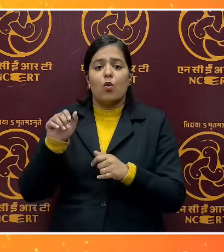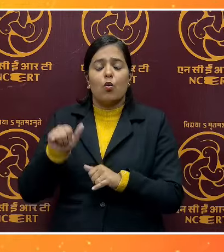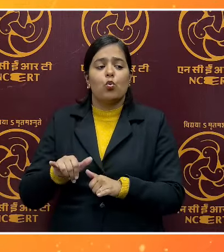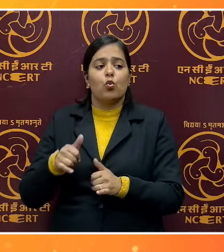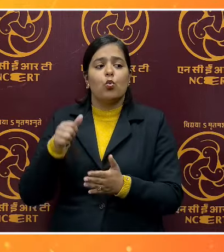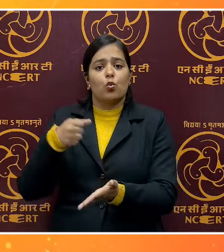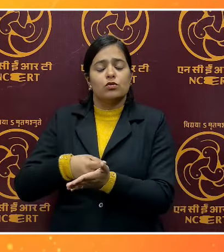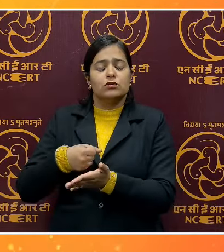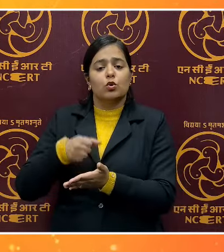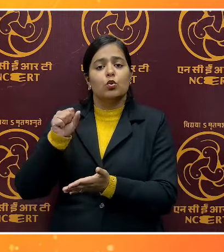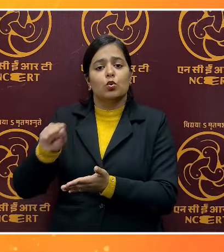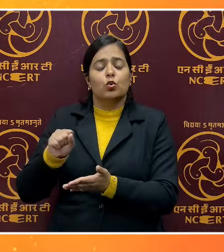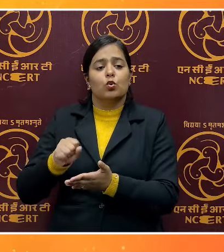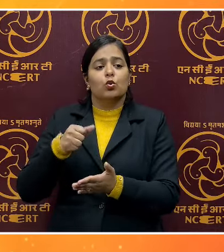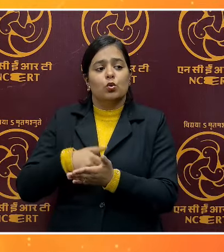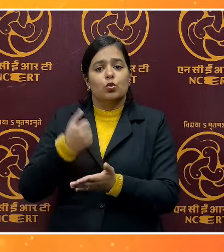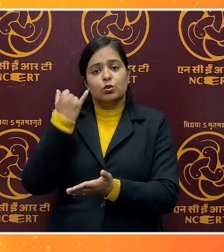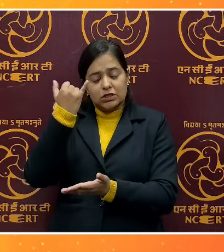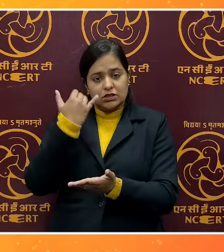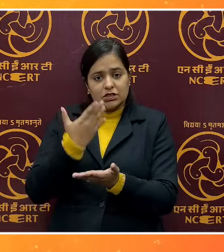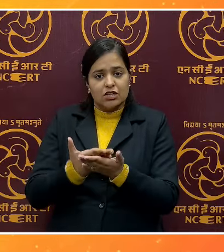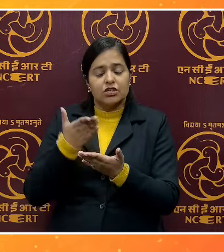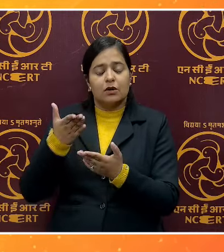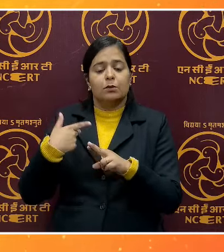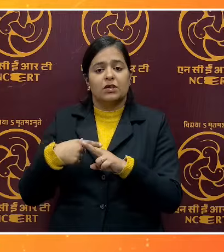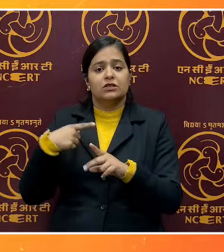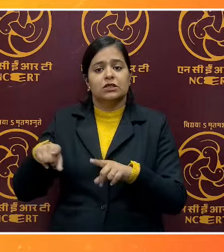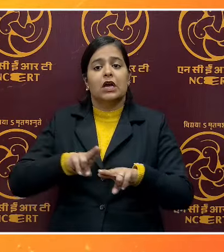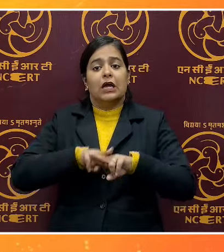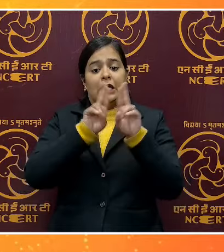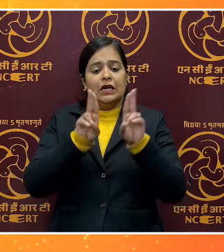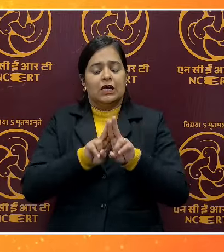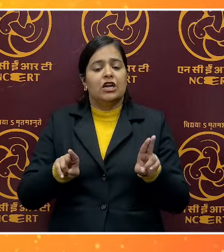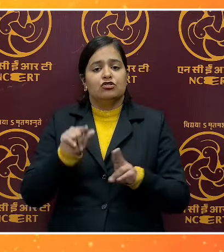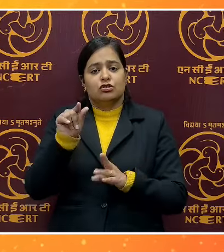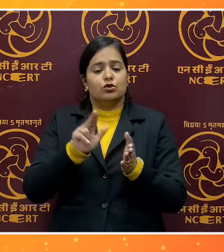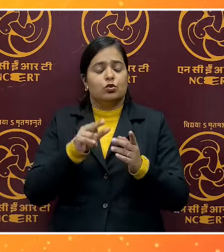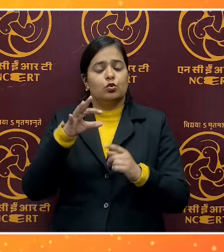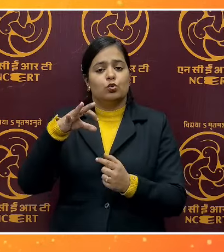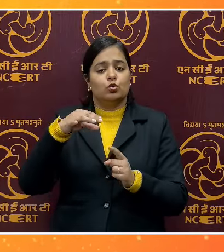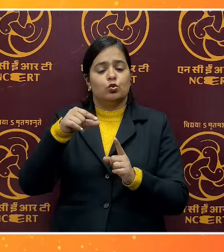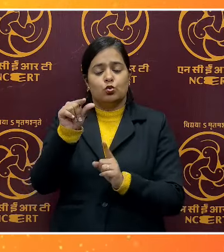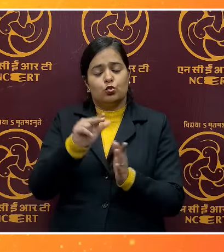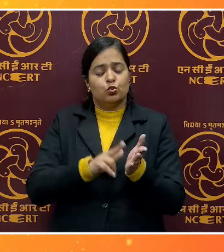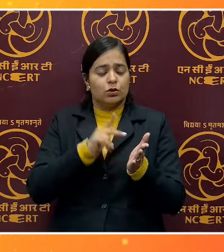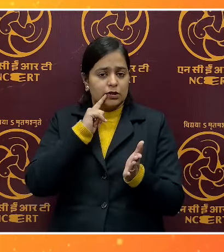the recommendations of the International Union of Pure and Applied Chemistry,